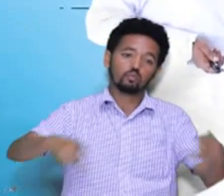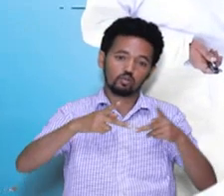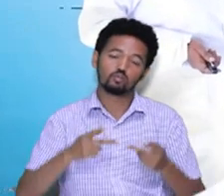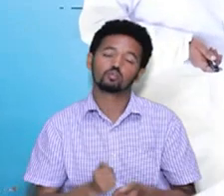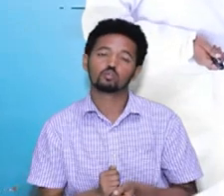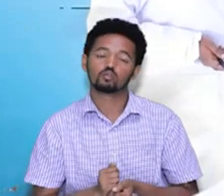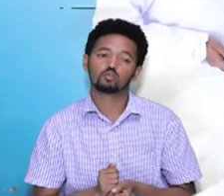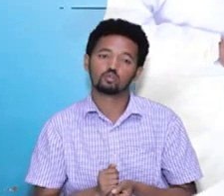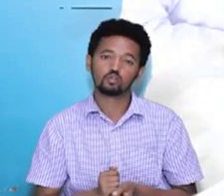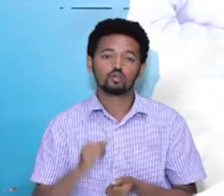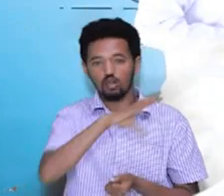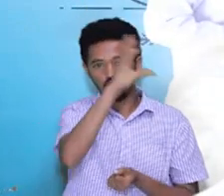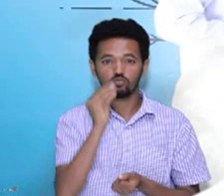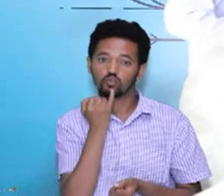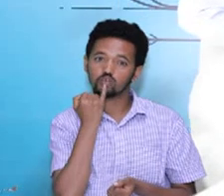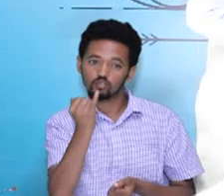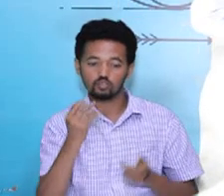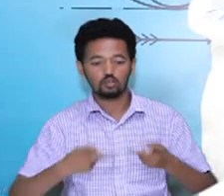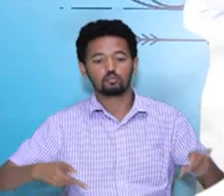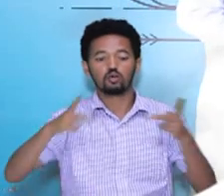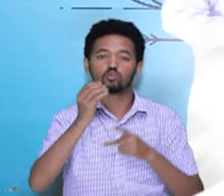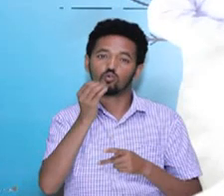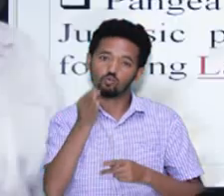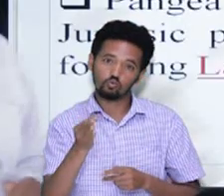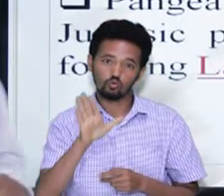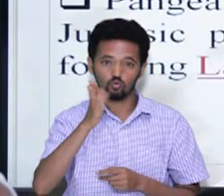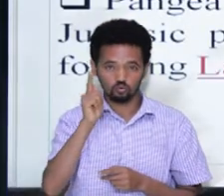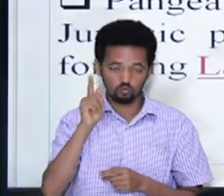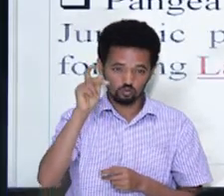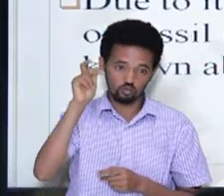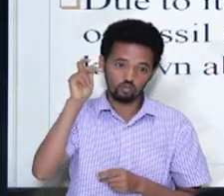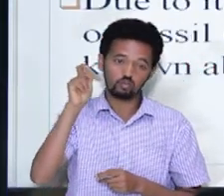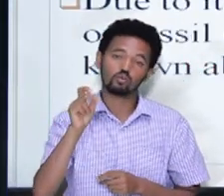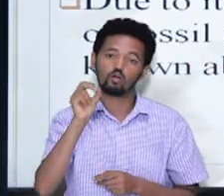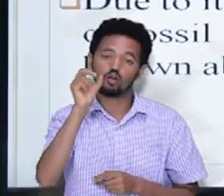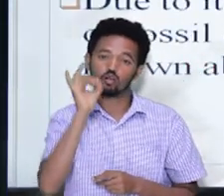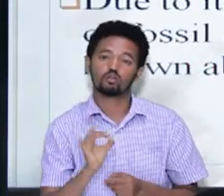part. Africa is the part of Gondwana land.